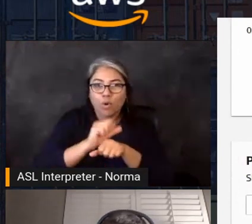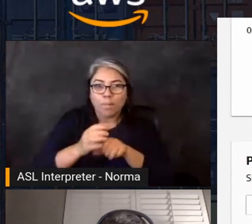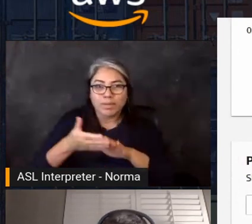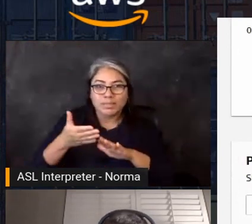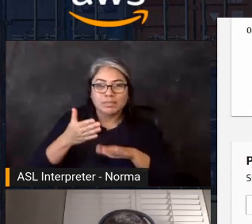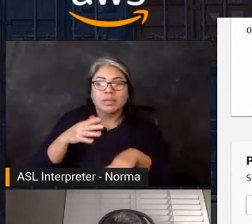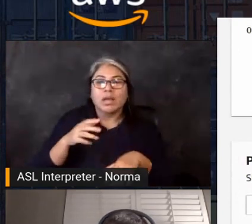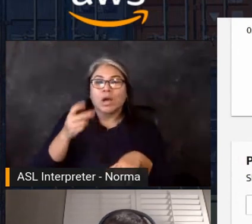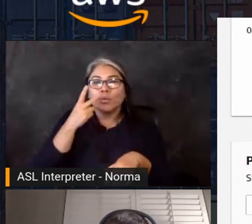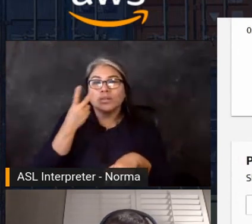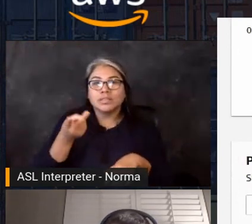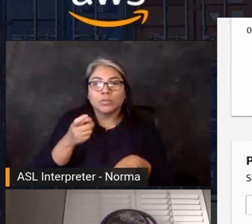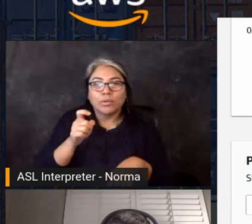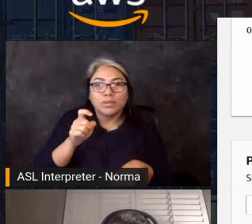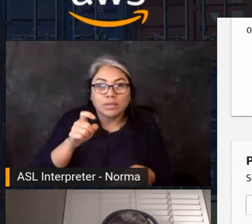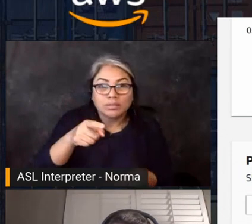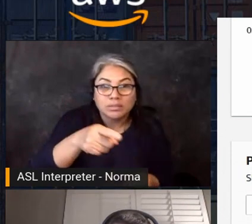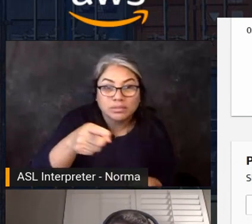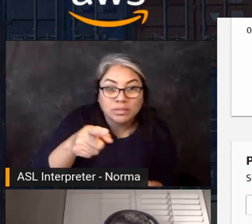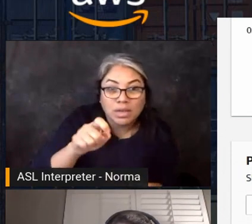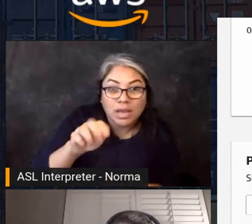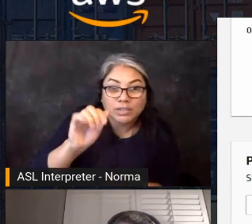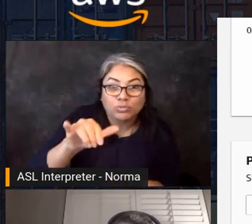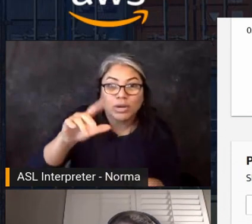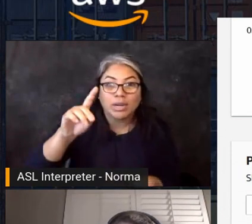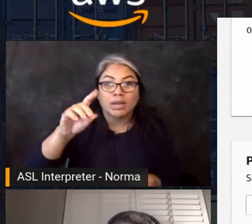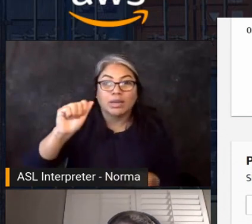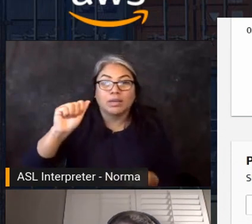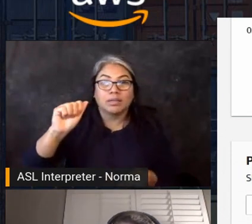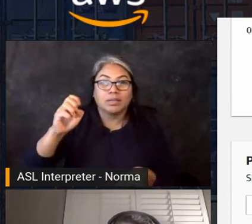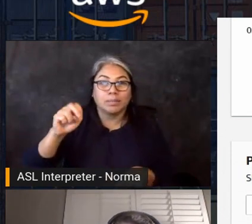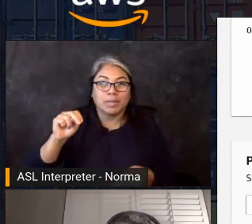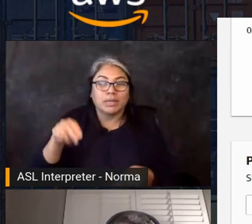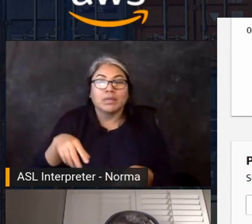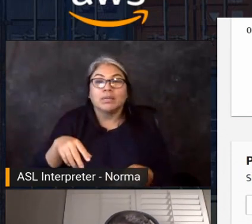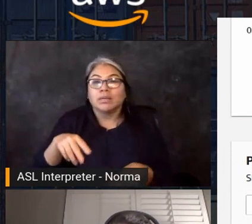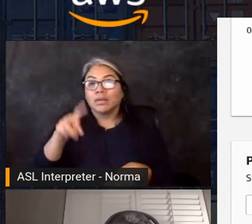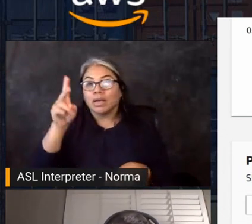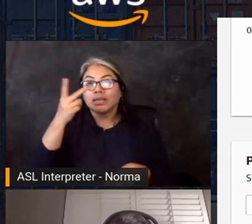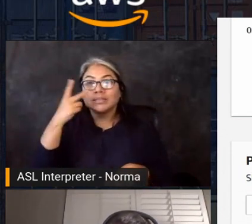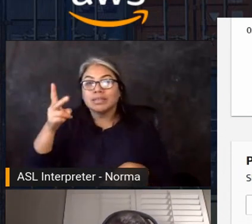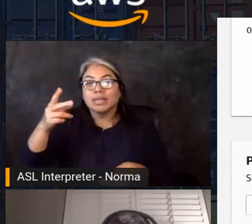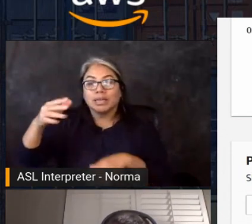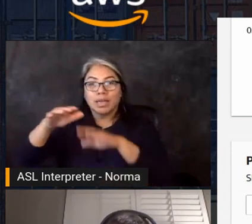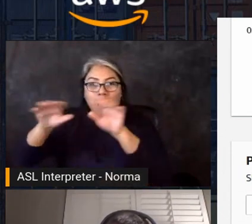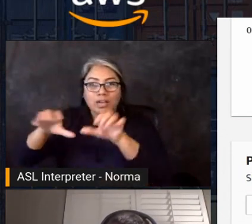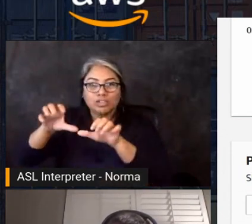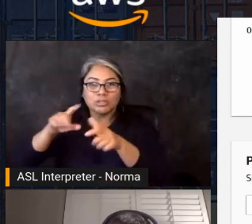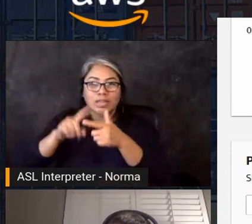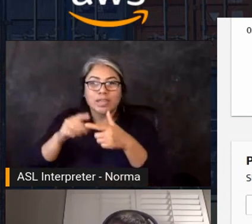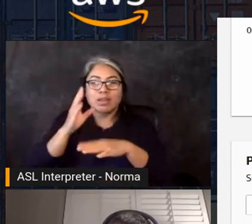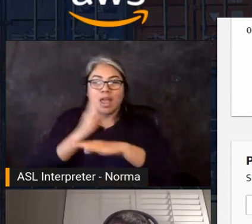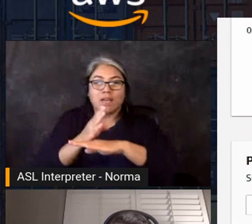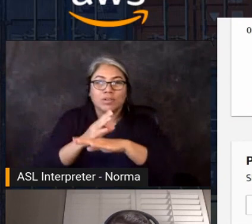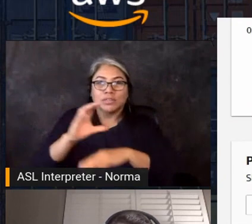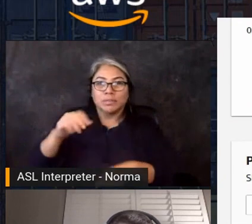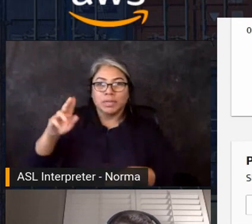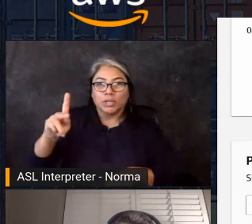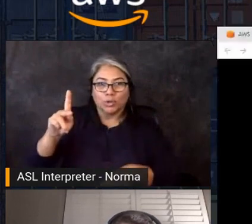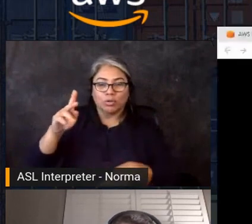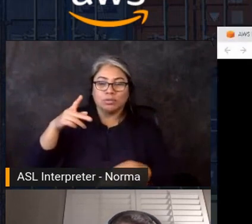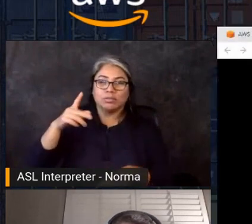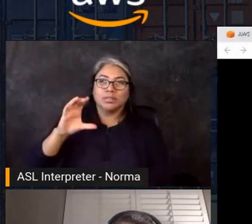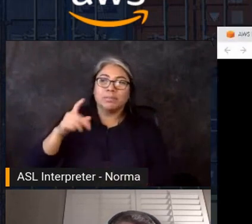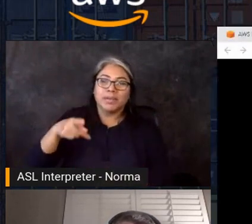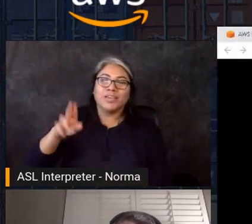the X-ray demon's up to. Under here, actions, I can then see average CPU memory, but then we can even